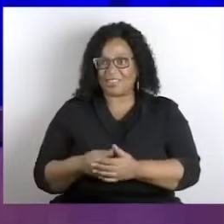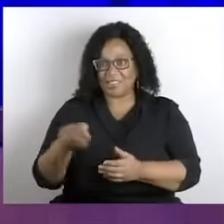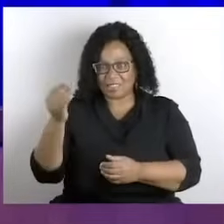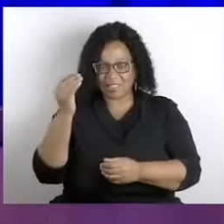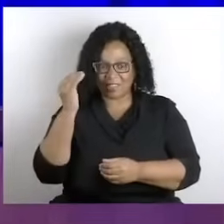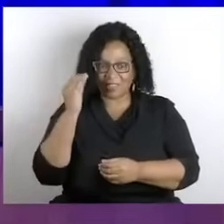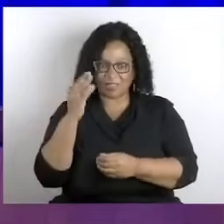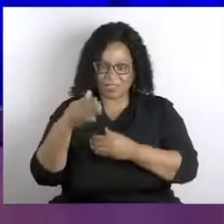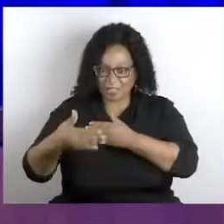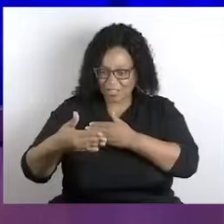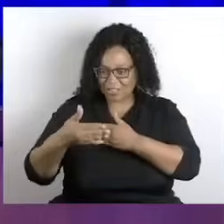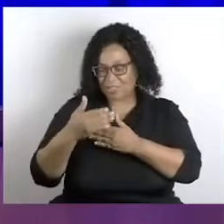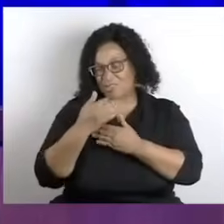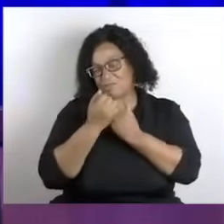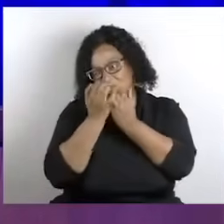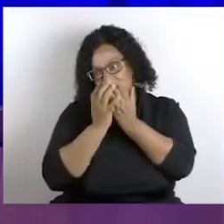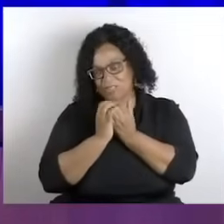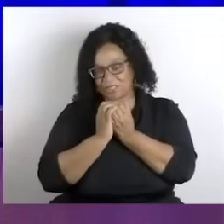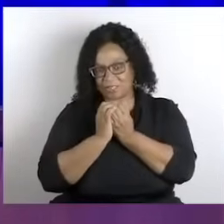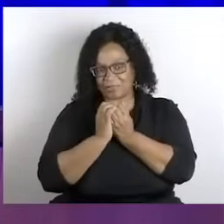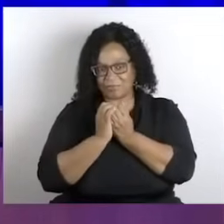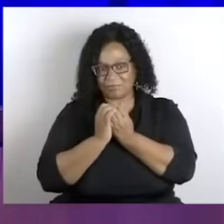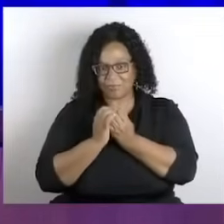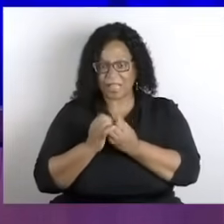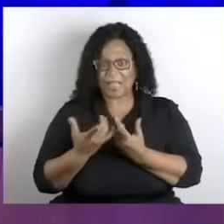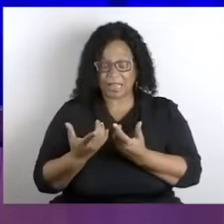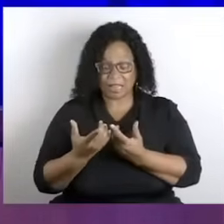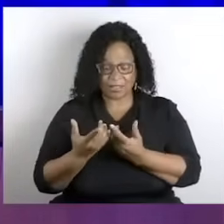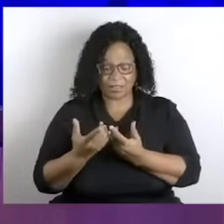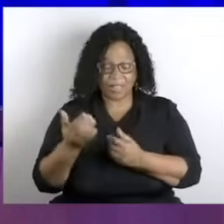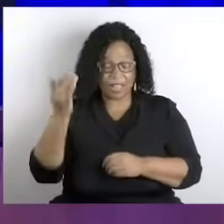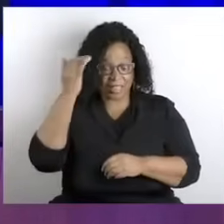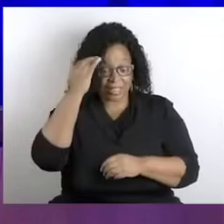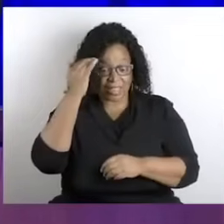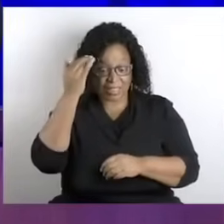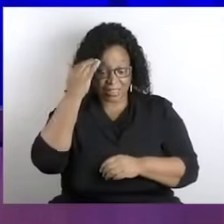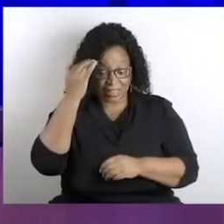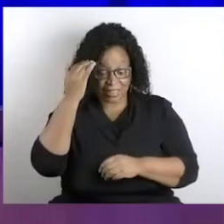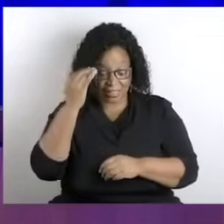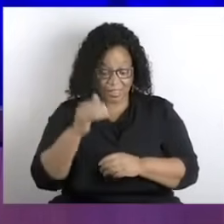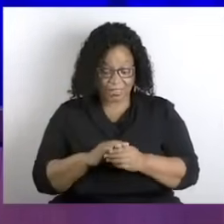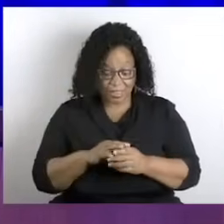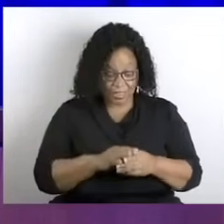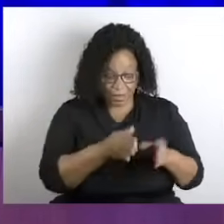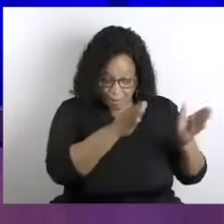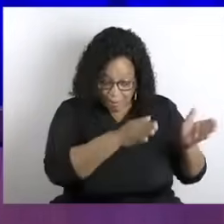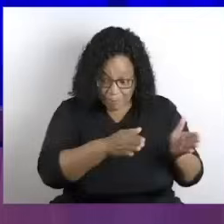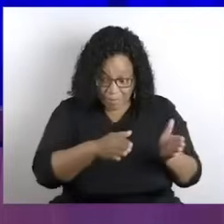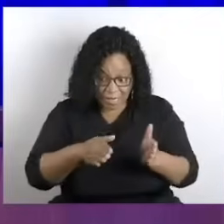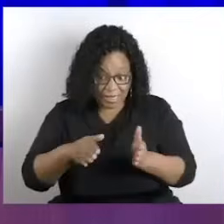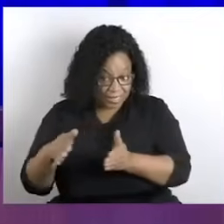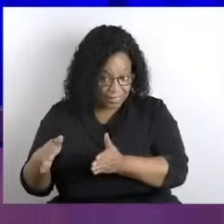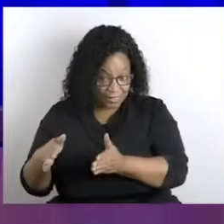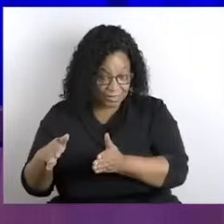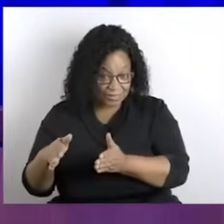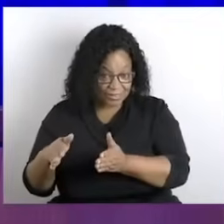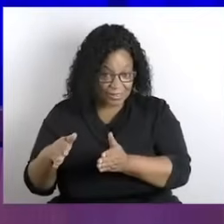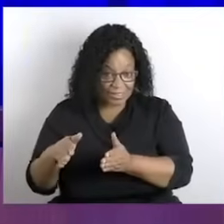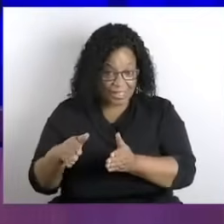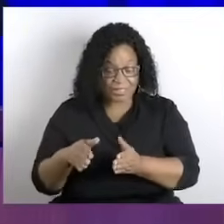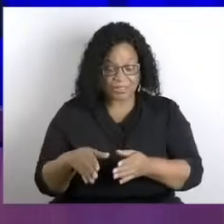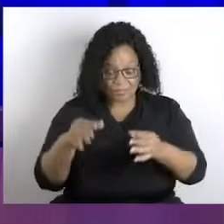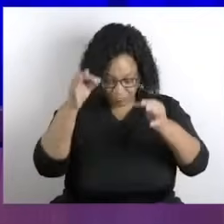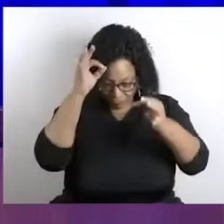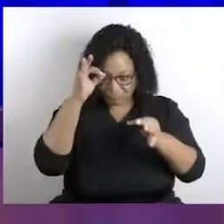by this time, they think they can come up with a plan that will help them to get back to their place on their own. They